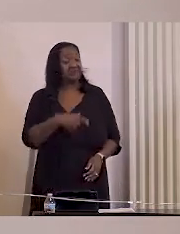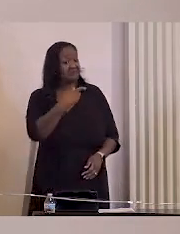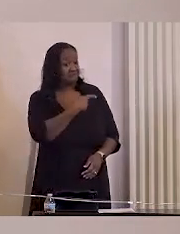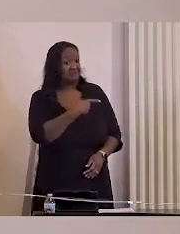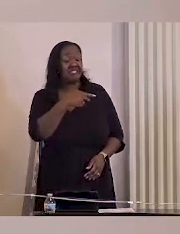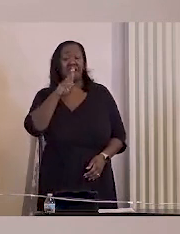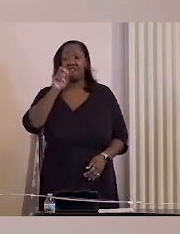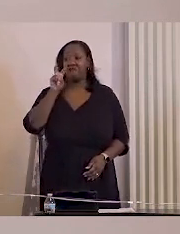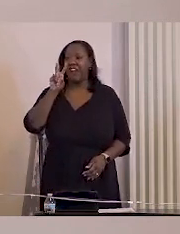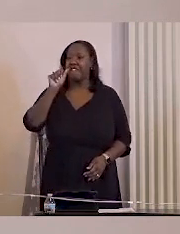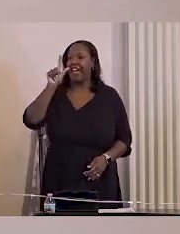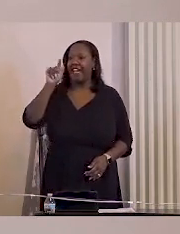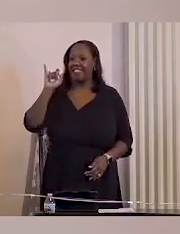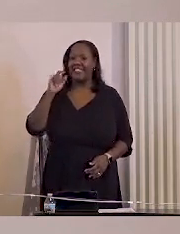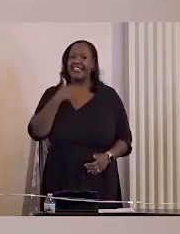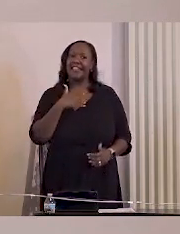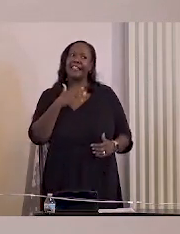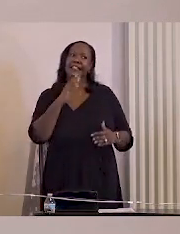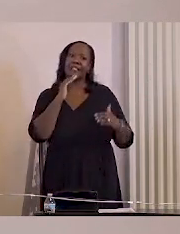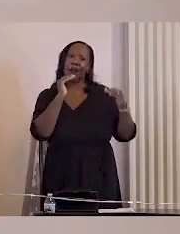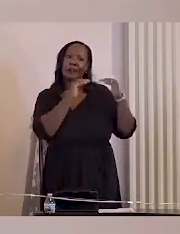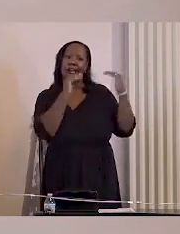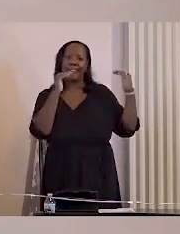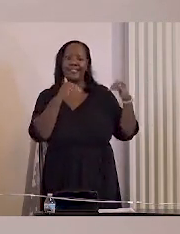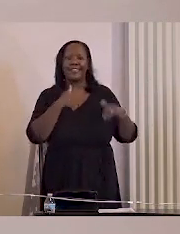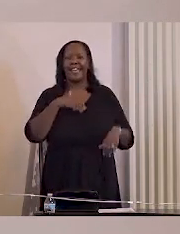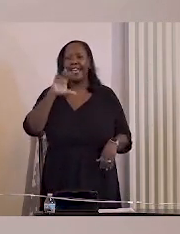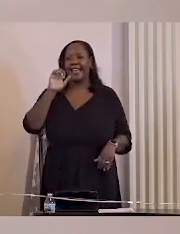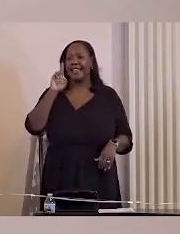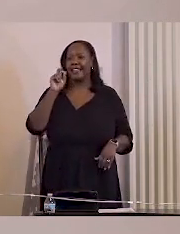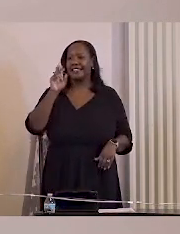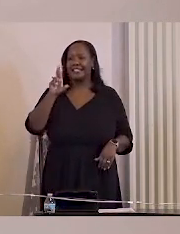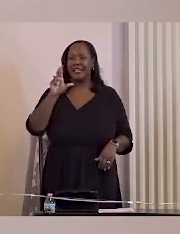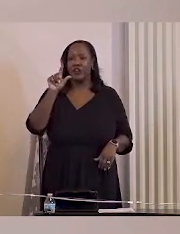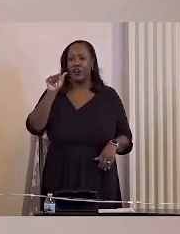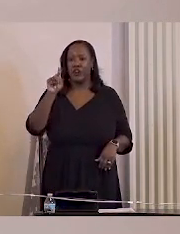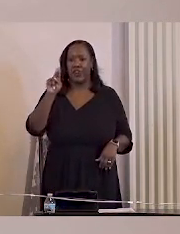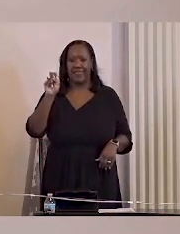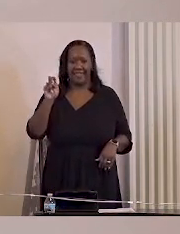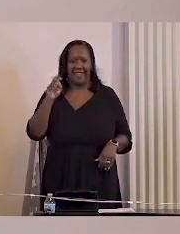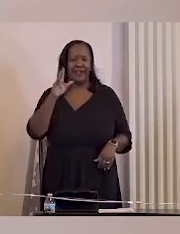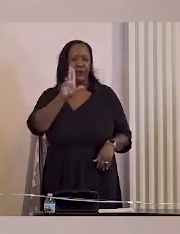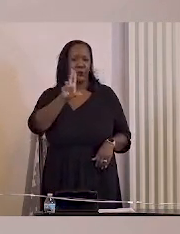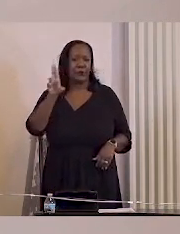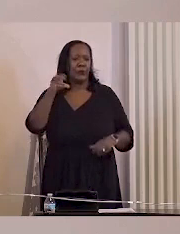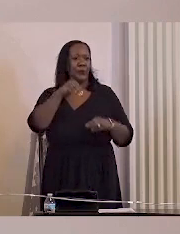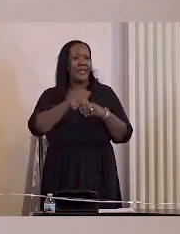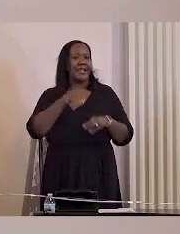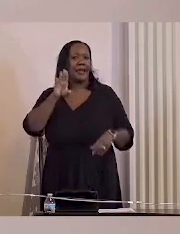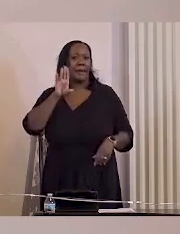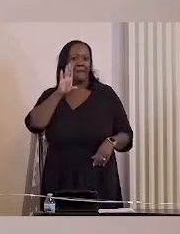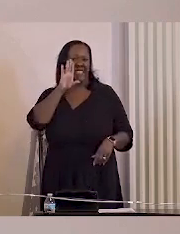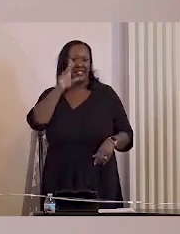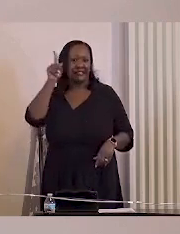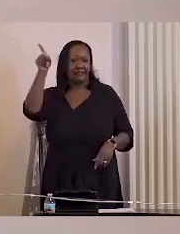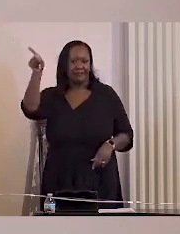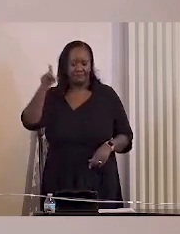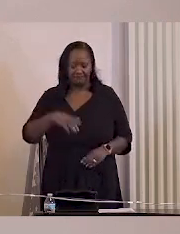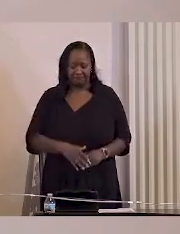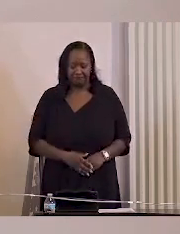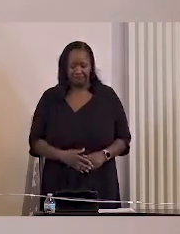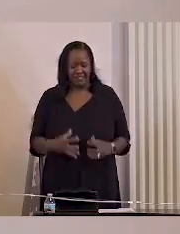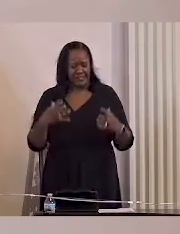Reverend Ellie is our colleague at Cedar Lane Unitarian Universalist Congregation in Bethesda and is a bold